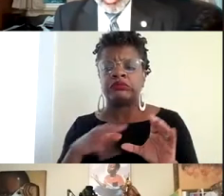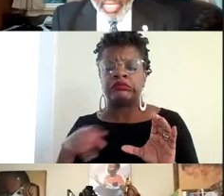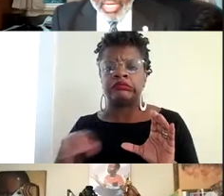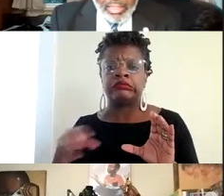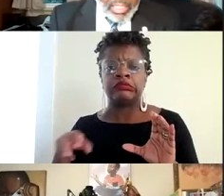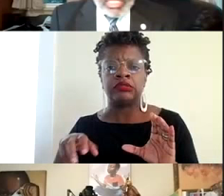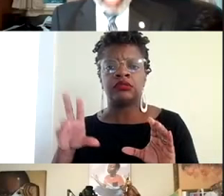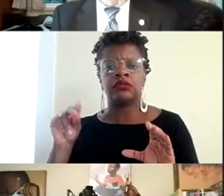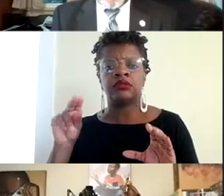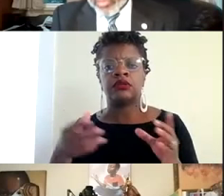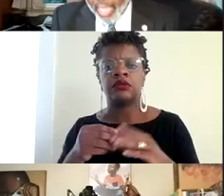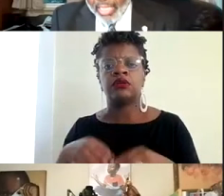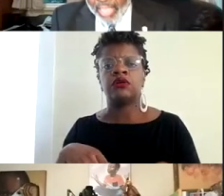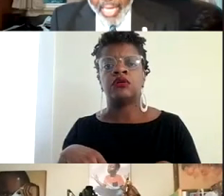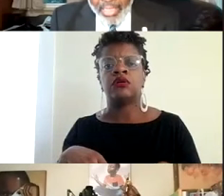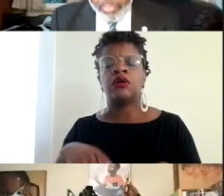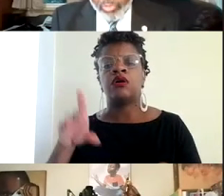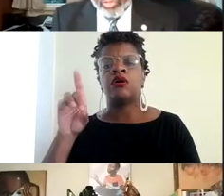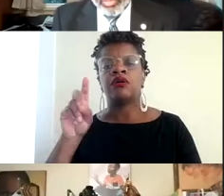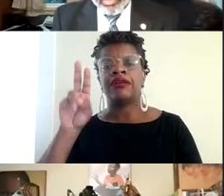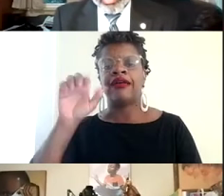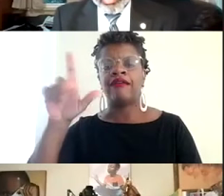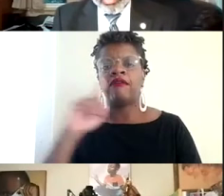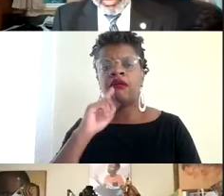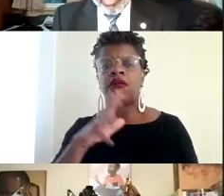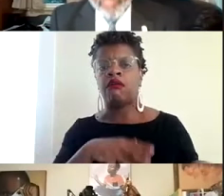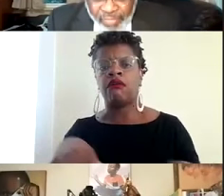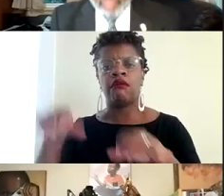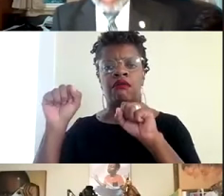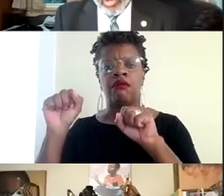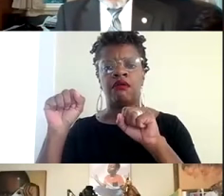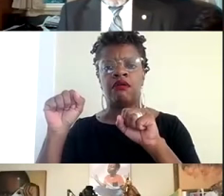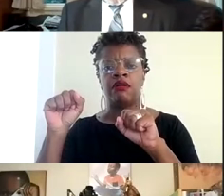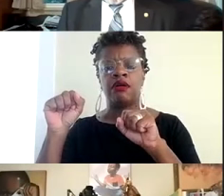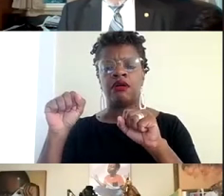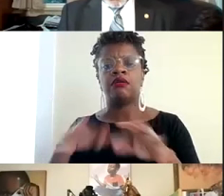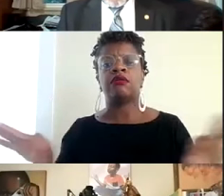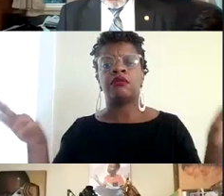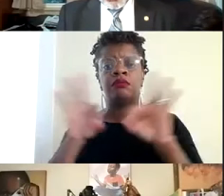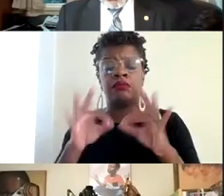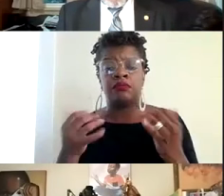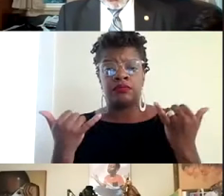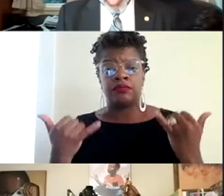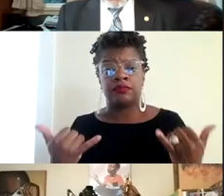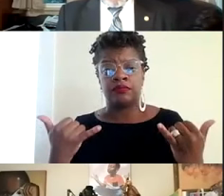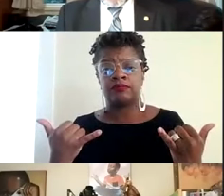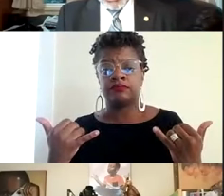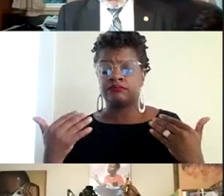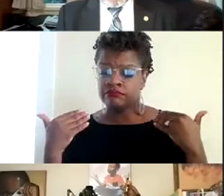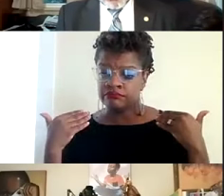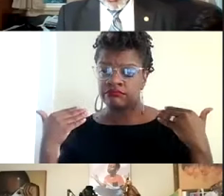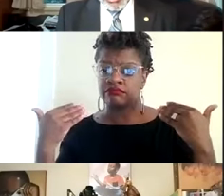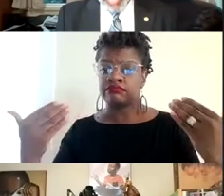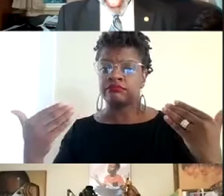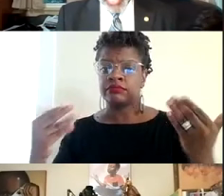or thinking to the devil take the hindmost. The fierce urgency of now requires meeting